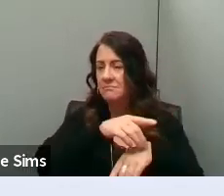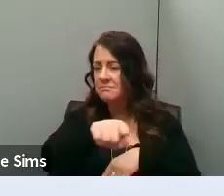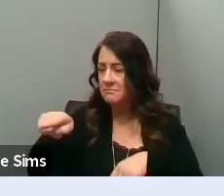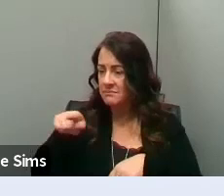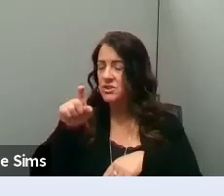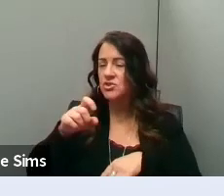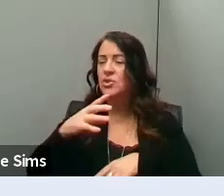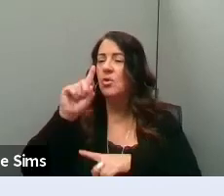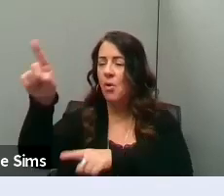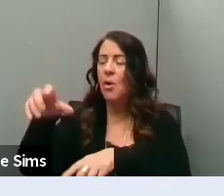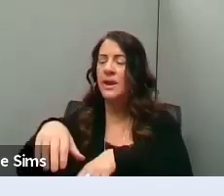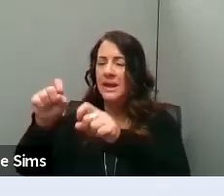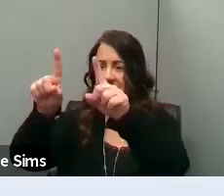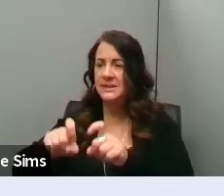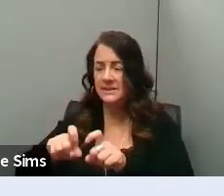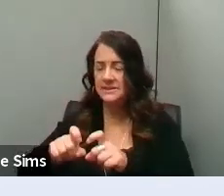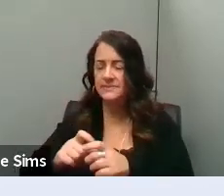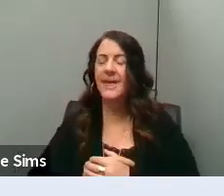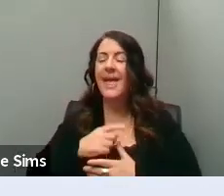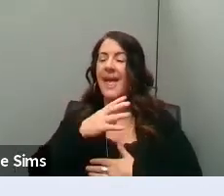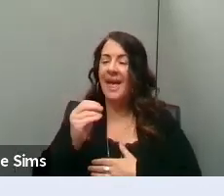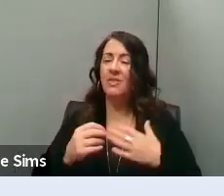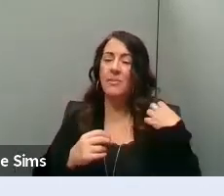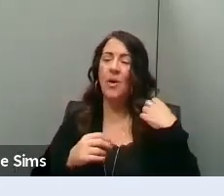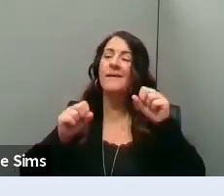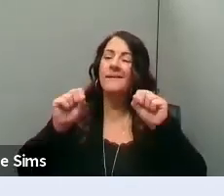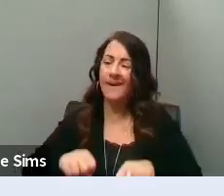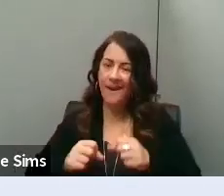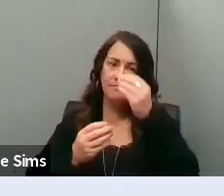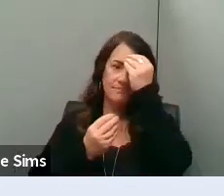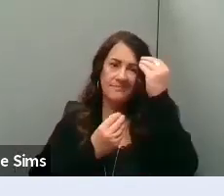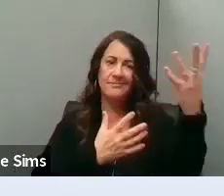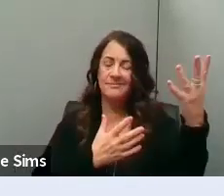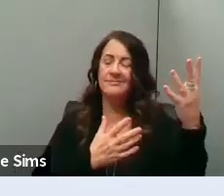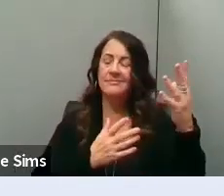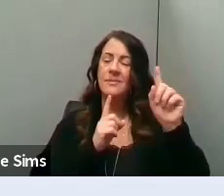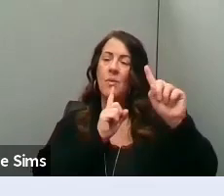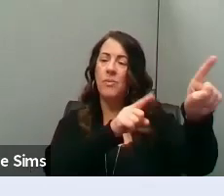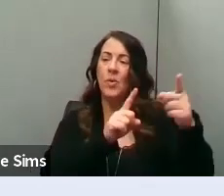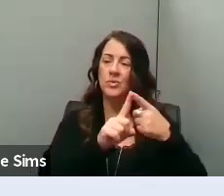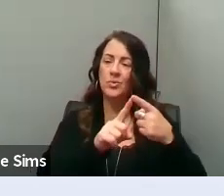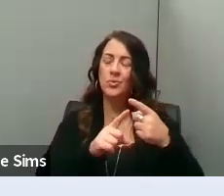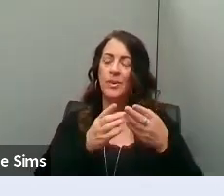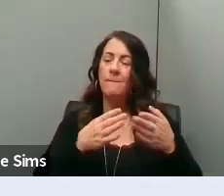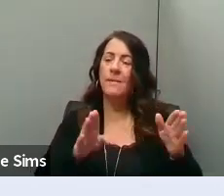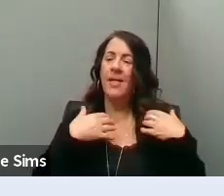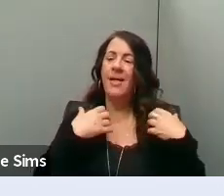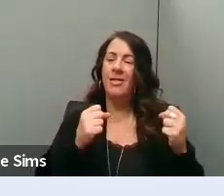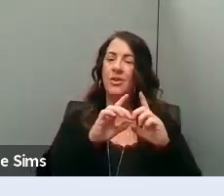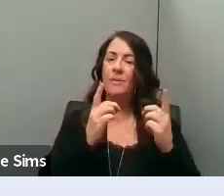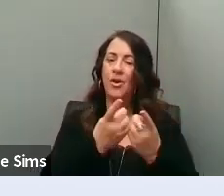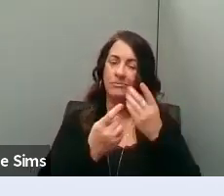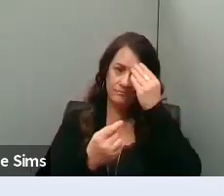yes, can notify the local public health agency to let them know that the person tested positive.